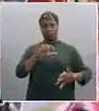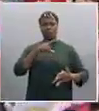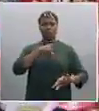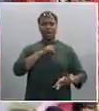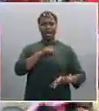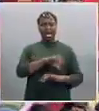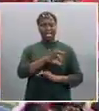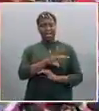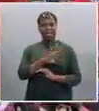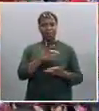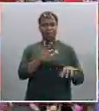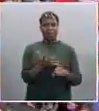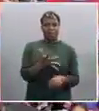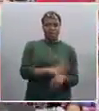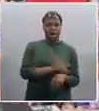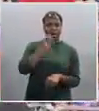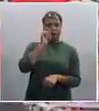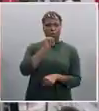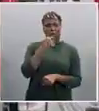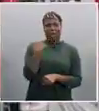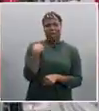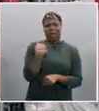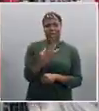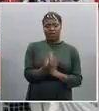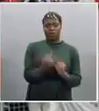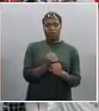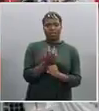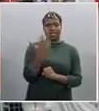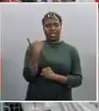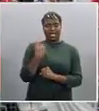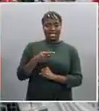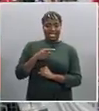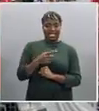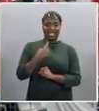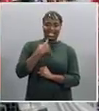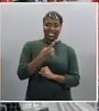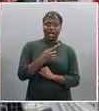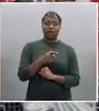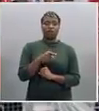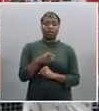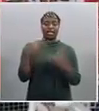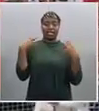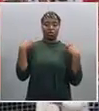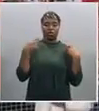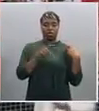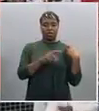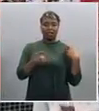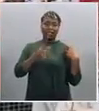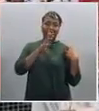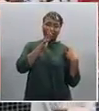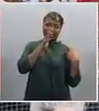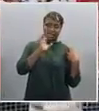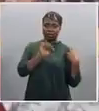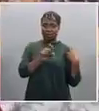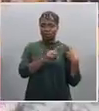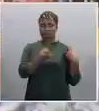deaths of 34 people during a May Day event held over 40 years ago. Taksim Square was declared off limits over security concerns. Dozens were